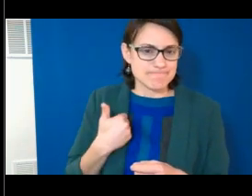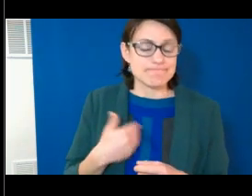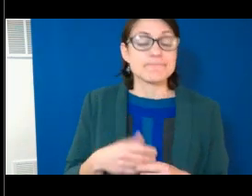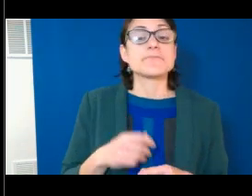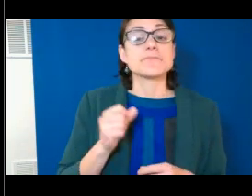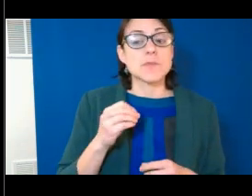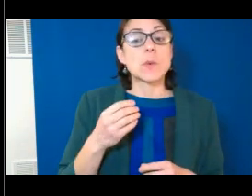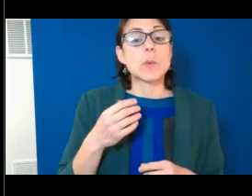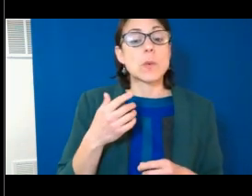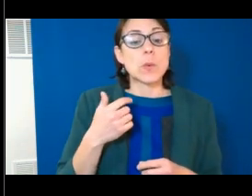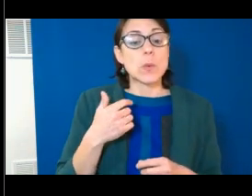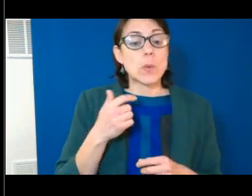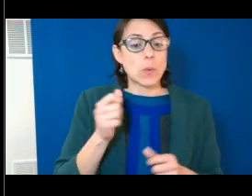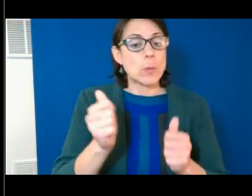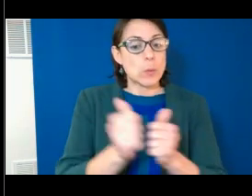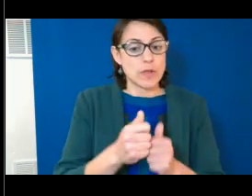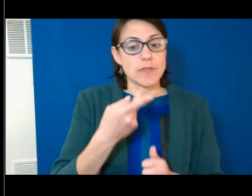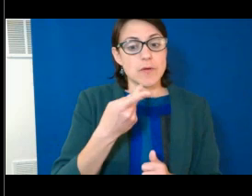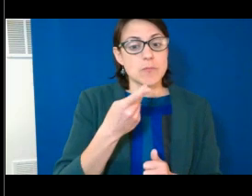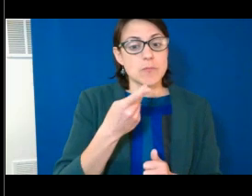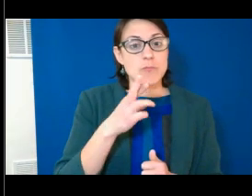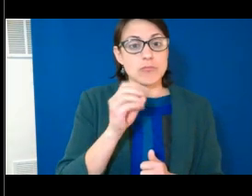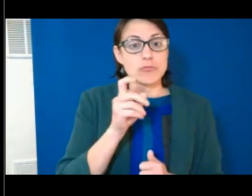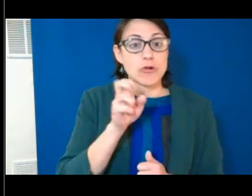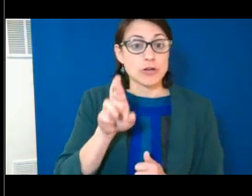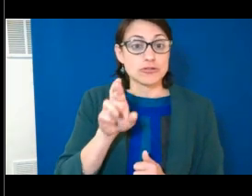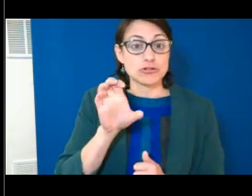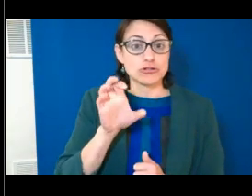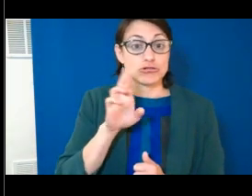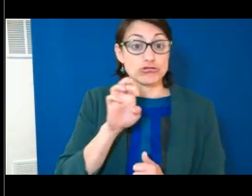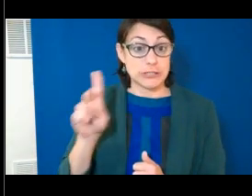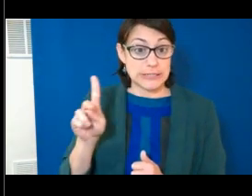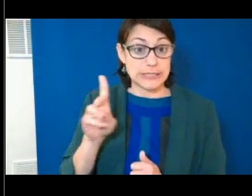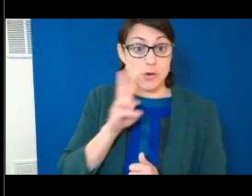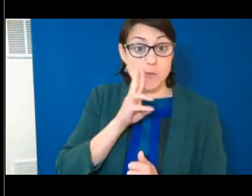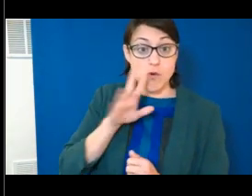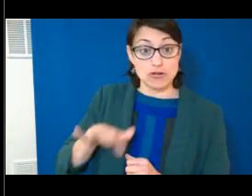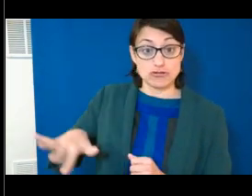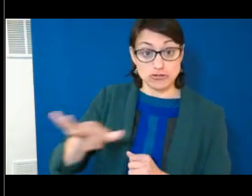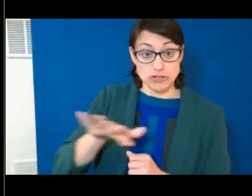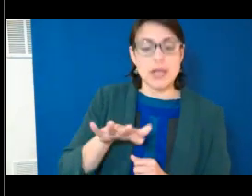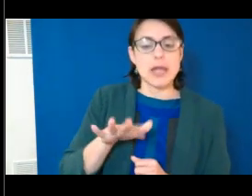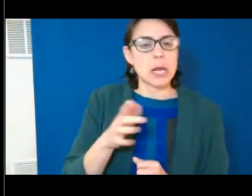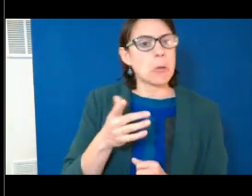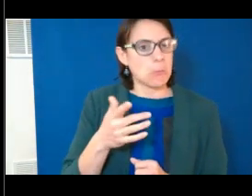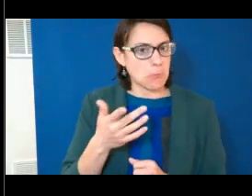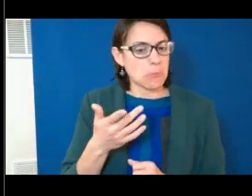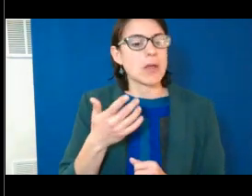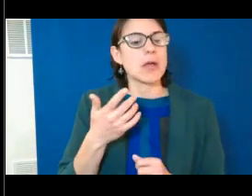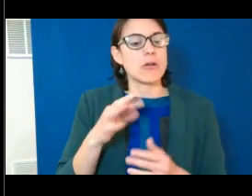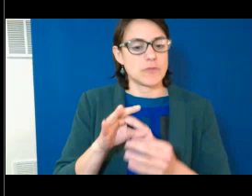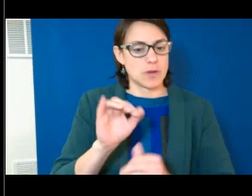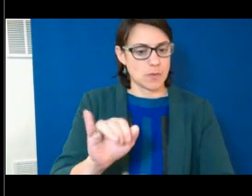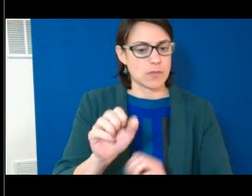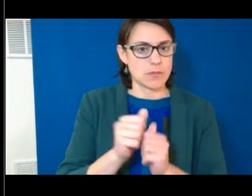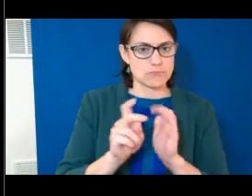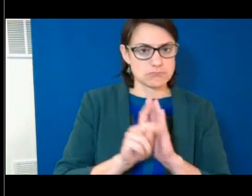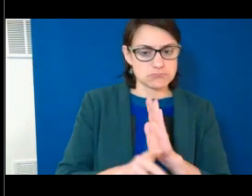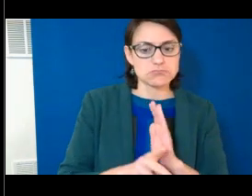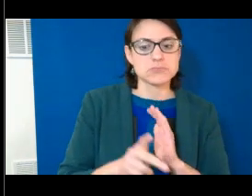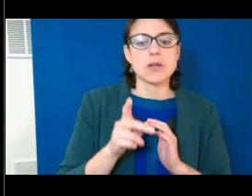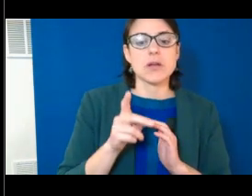Creek watershed, that's one example for funding of projects, usually more end of pipe stuff. You know, people aren't necessarily interested in